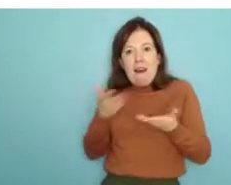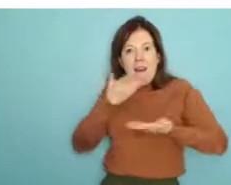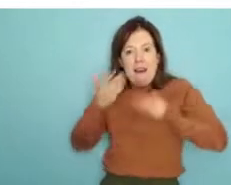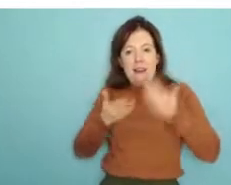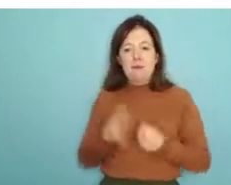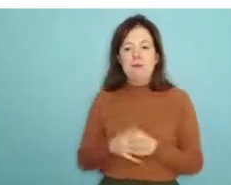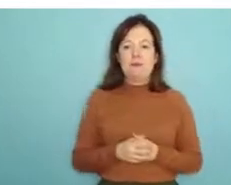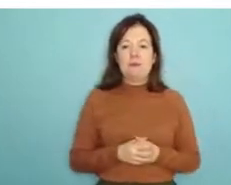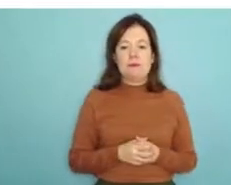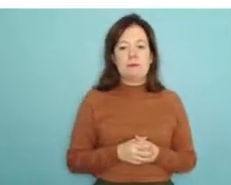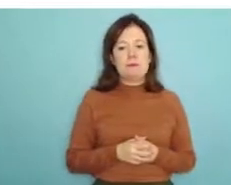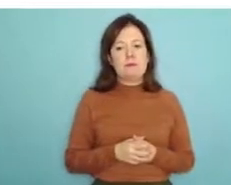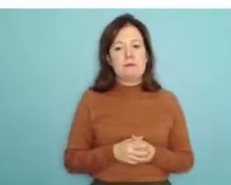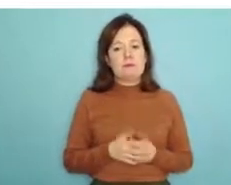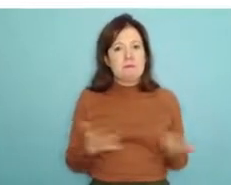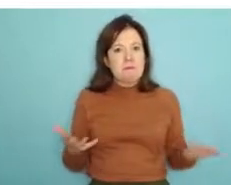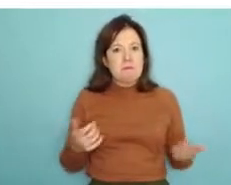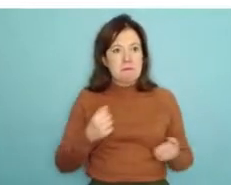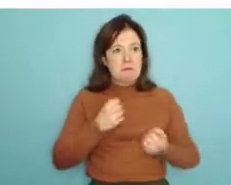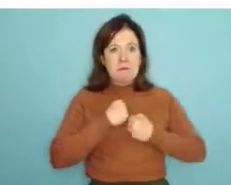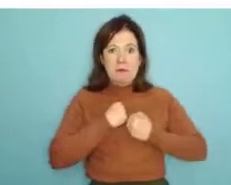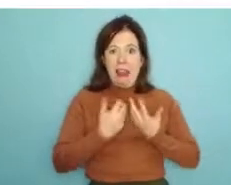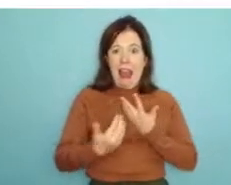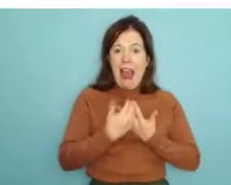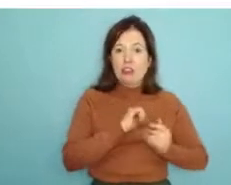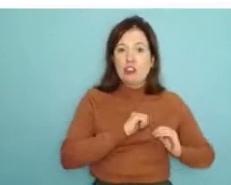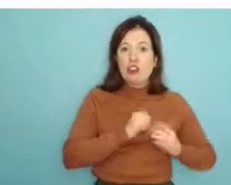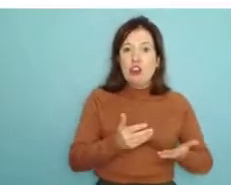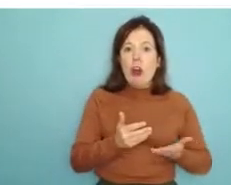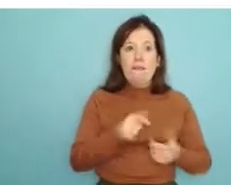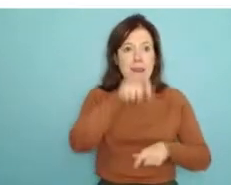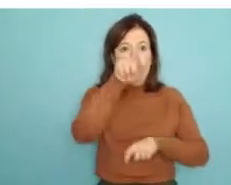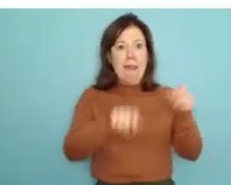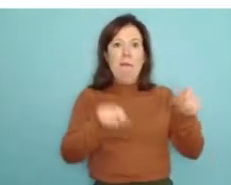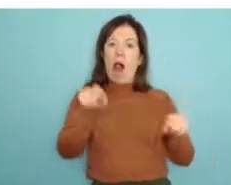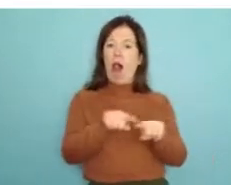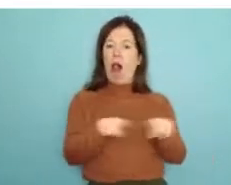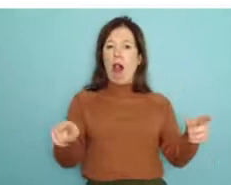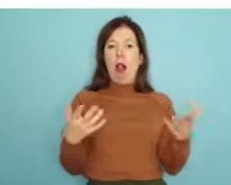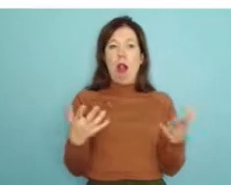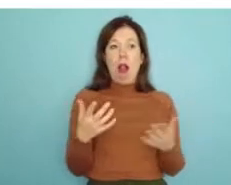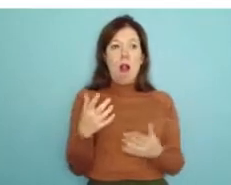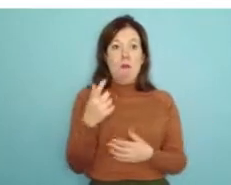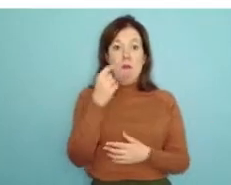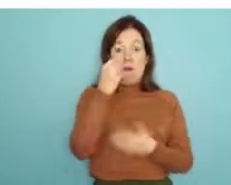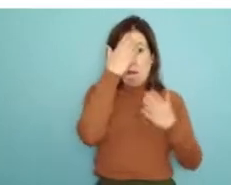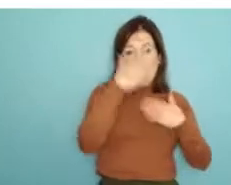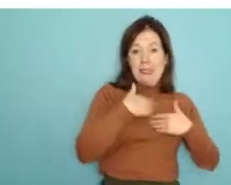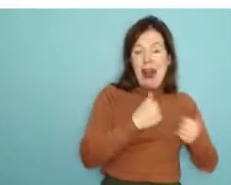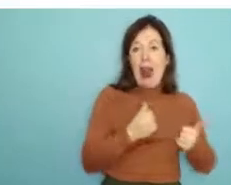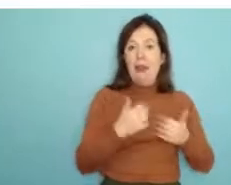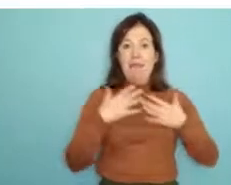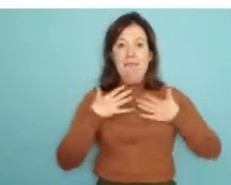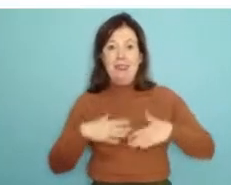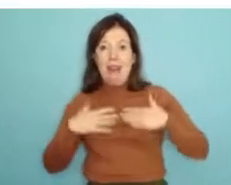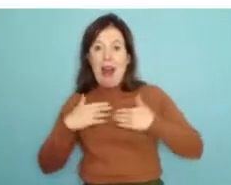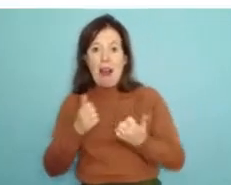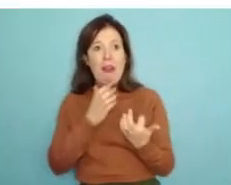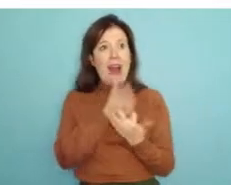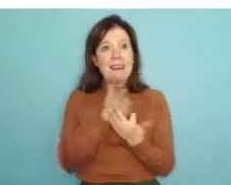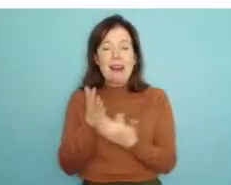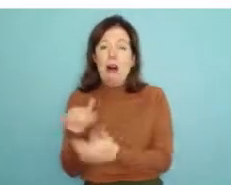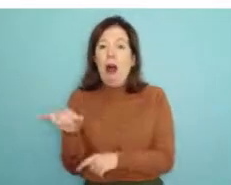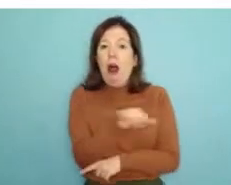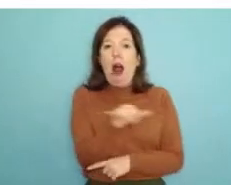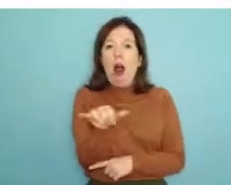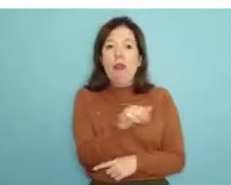services are people, and wherever they appear in the system, whether that's in mental health or physical health services, it's not an either